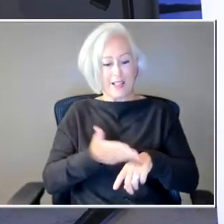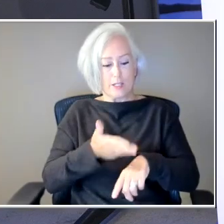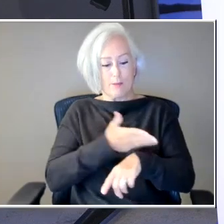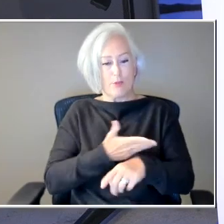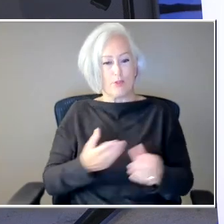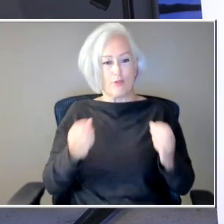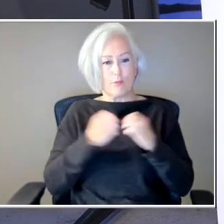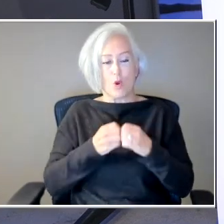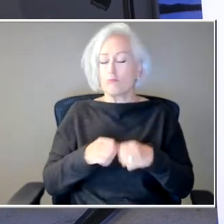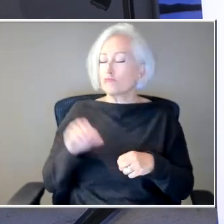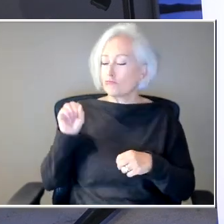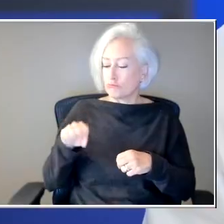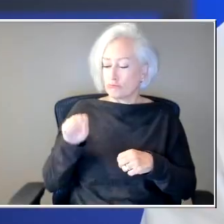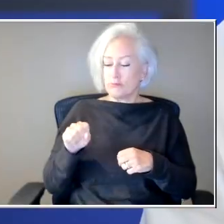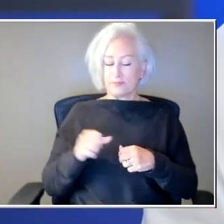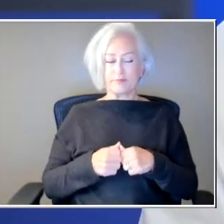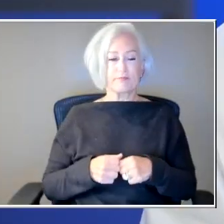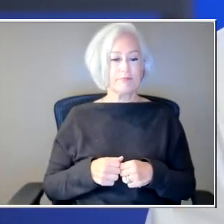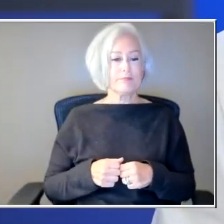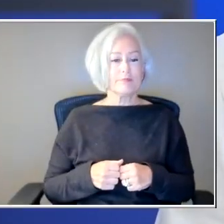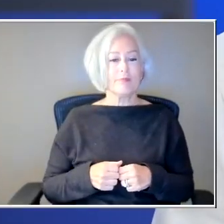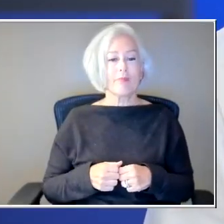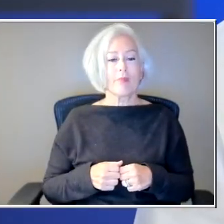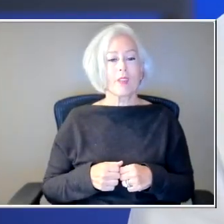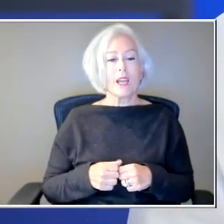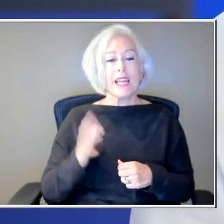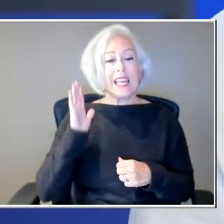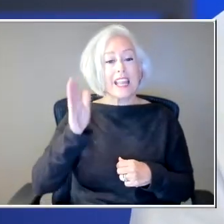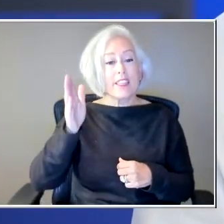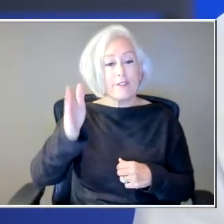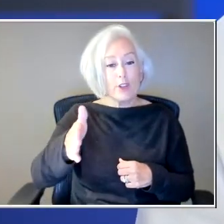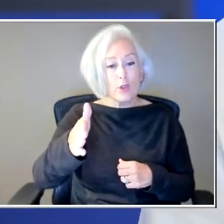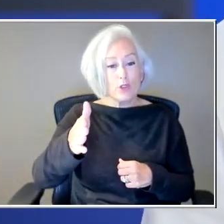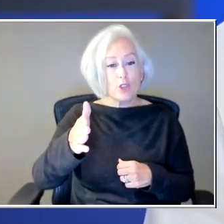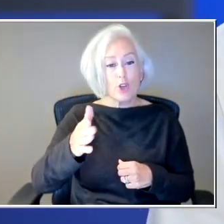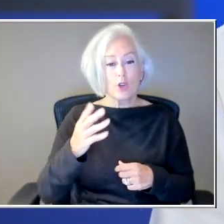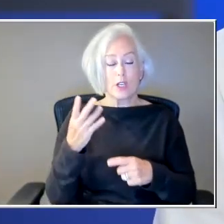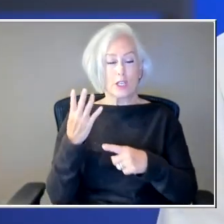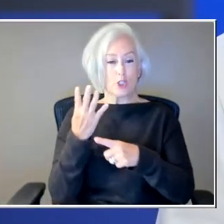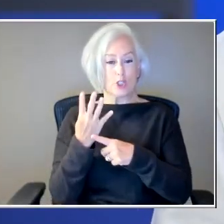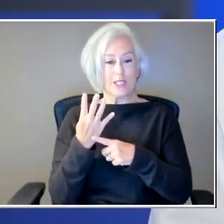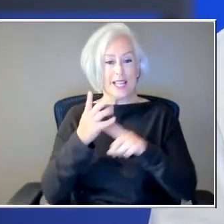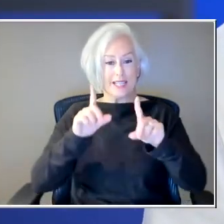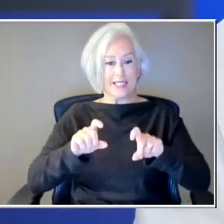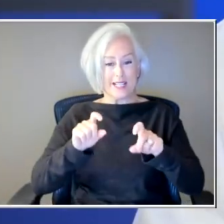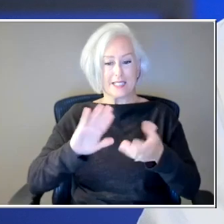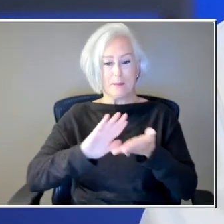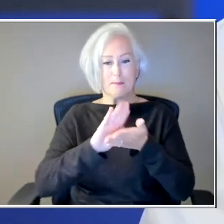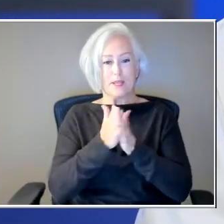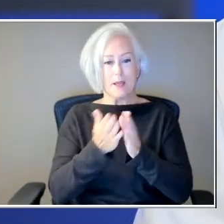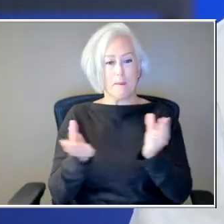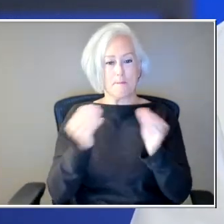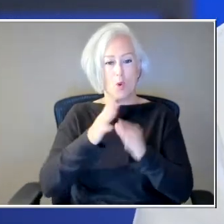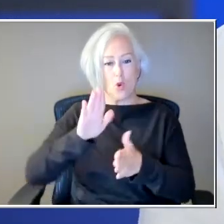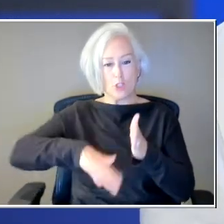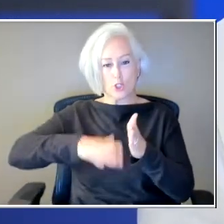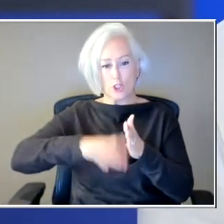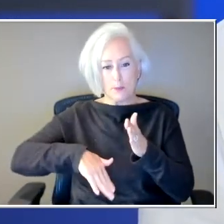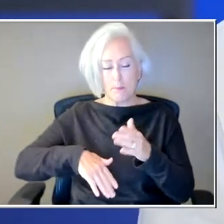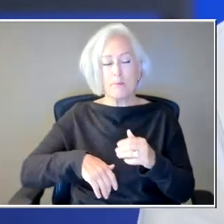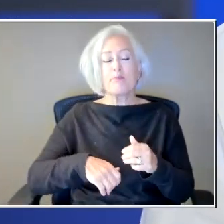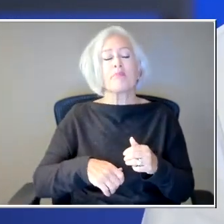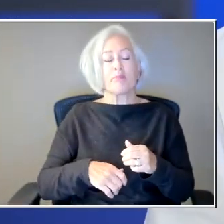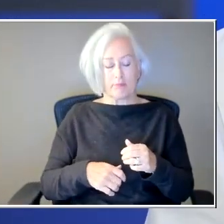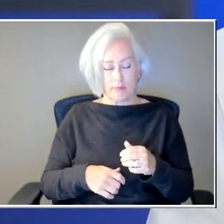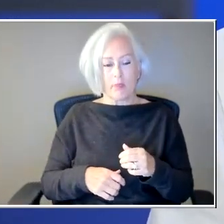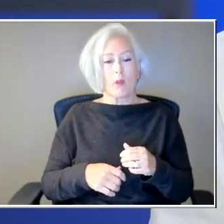Absolutely. So, in fact, in the future, as genetic testing is getting cheaper and cheaper and all the molecular methods are getting cheaper, what will